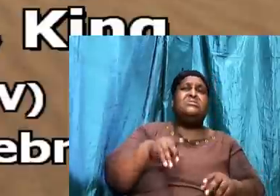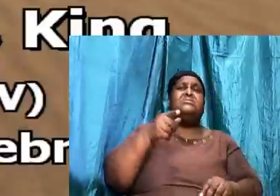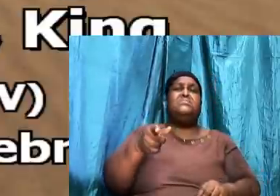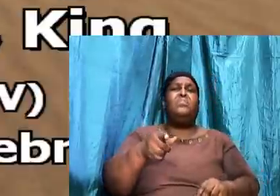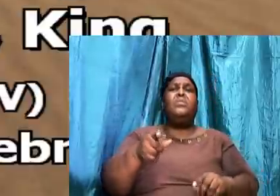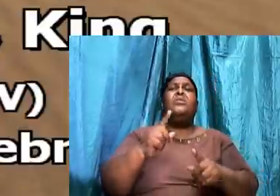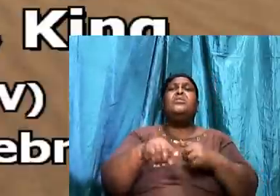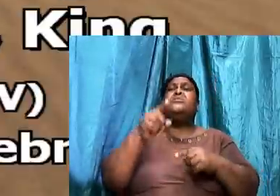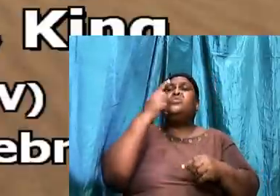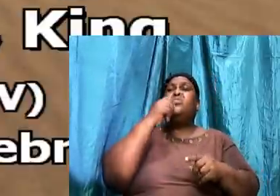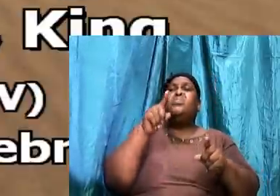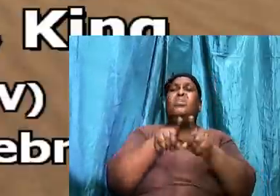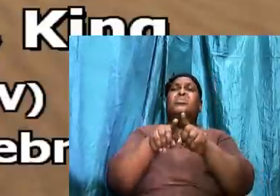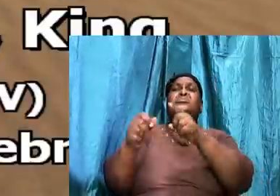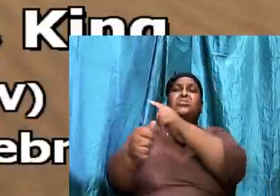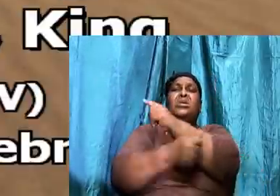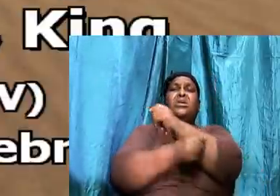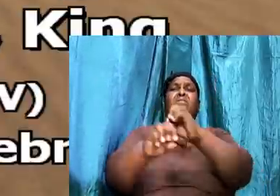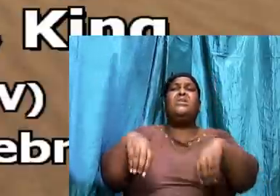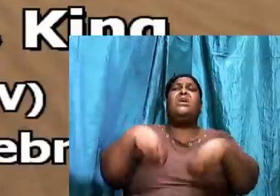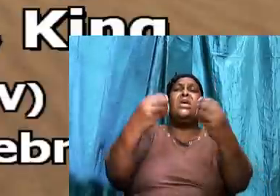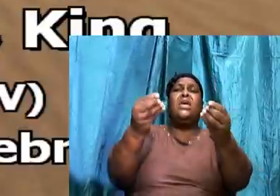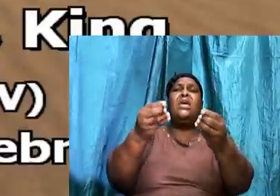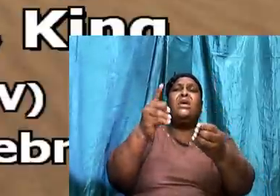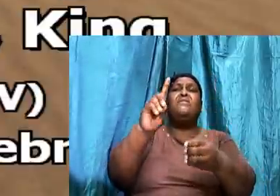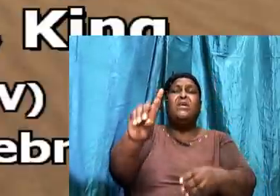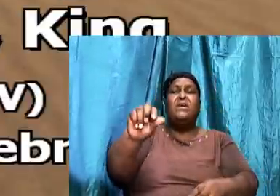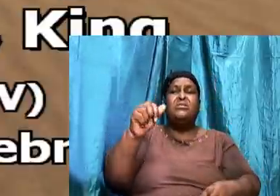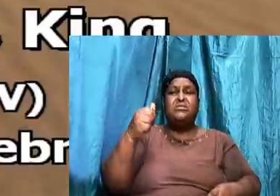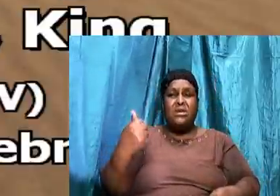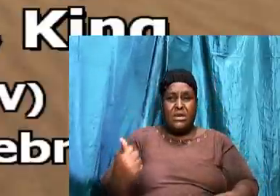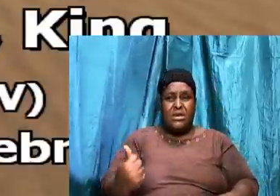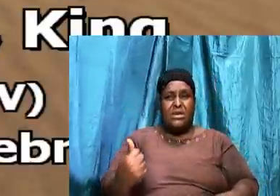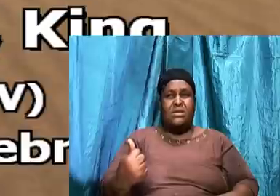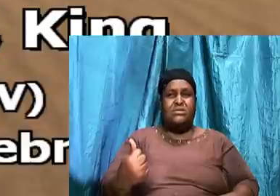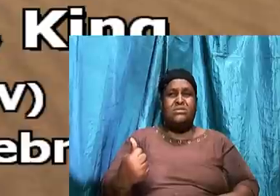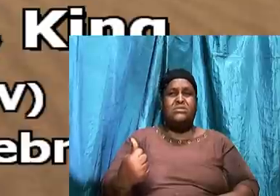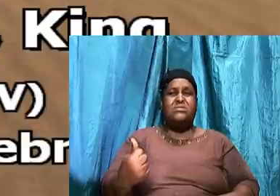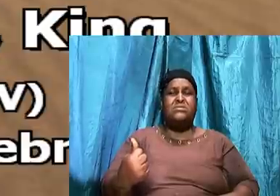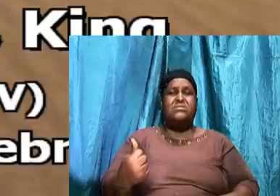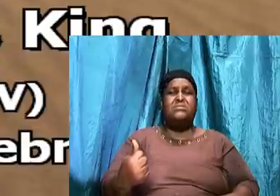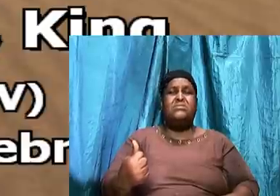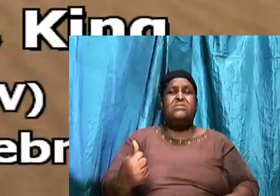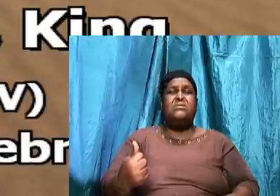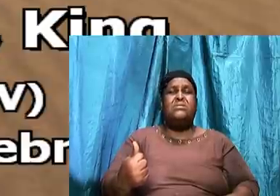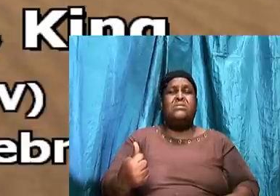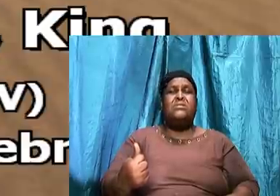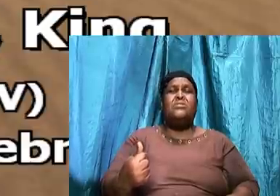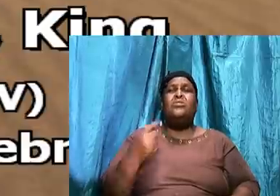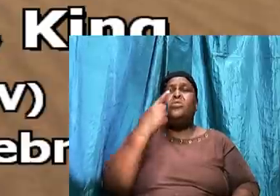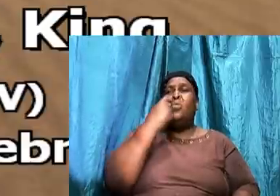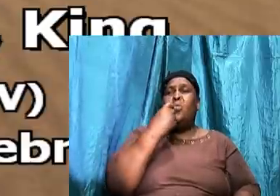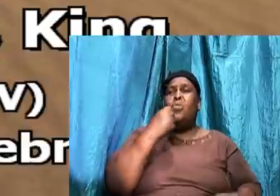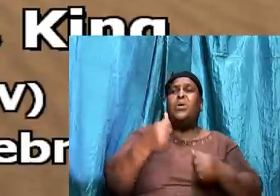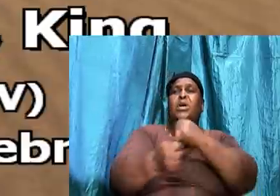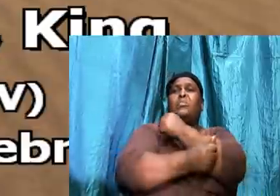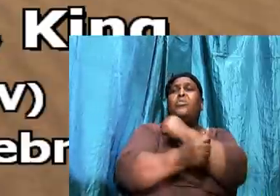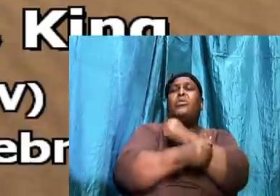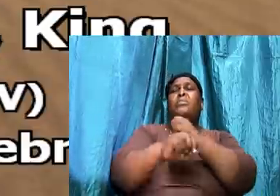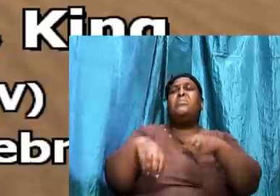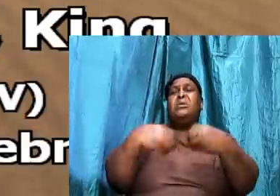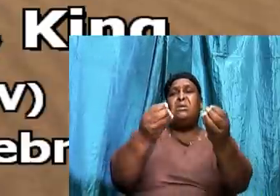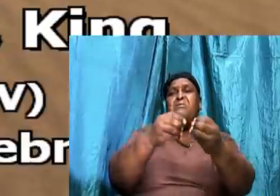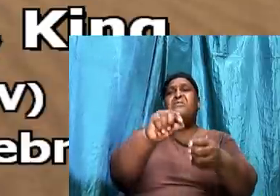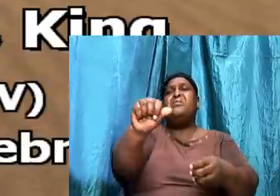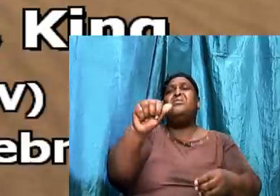To whom also Abraham gave a tent. And I want us to make note of this part here. To whom also Abraham gave a